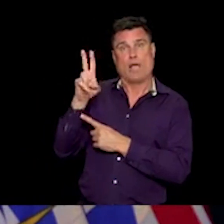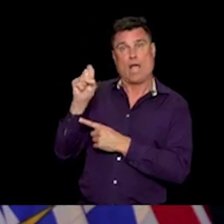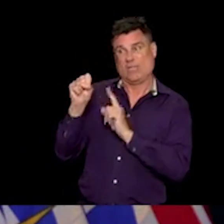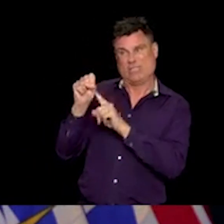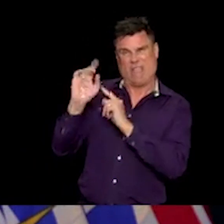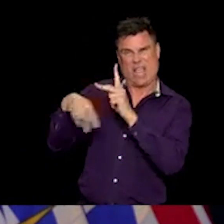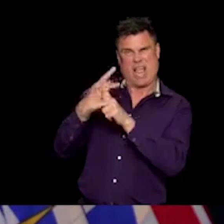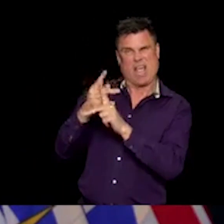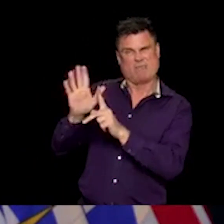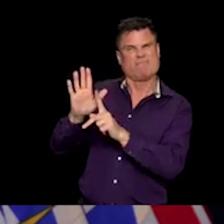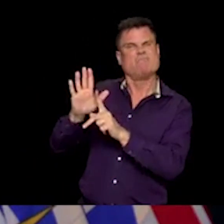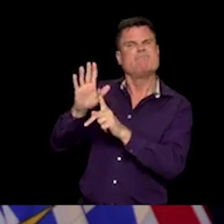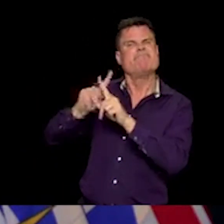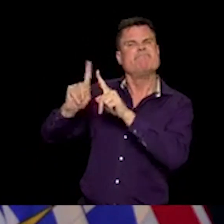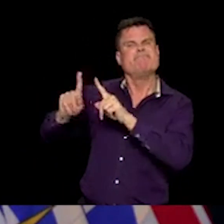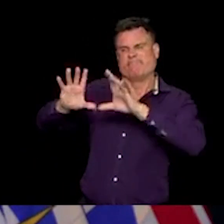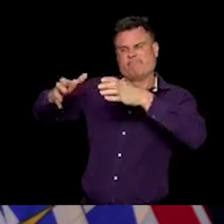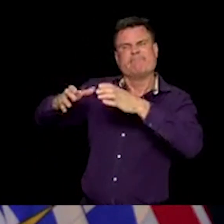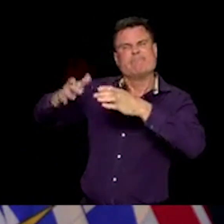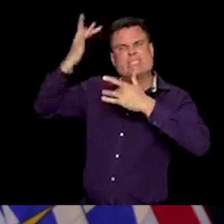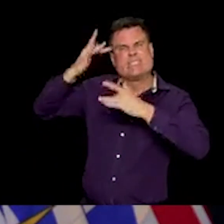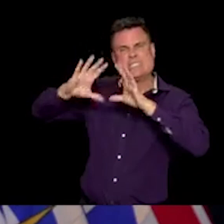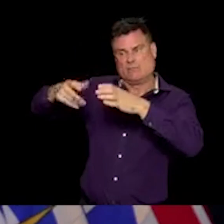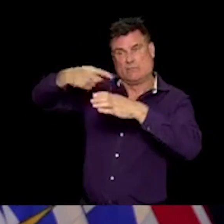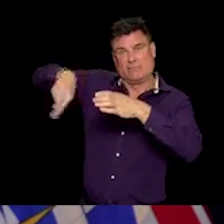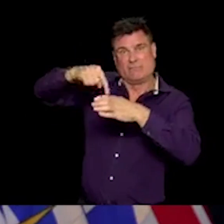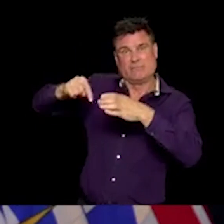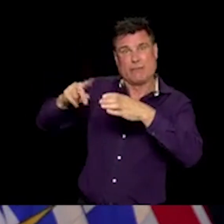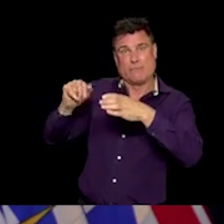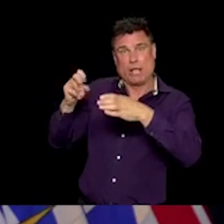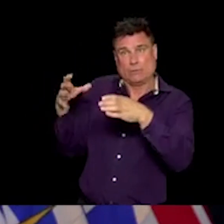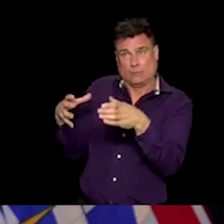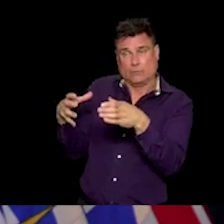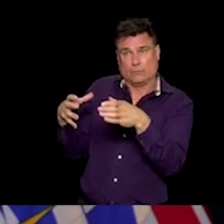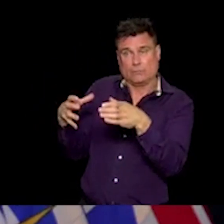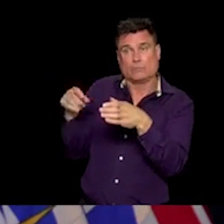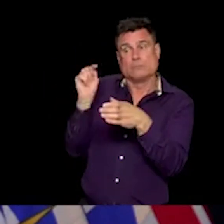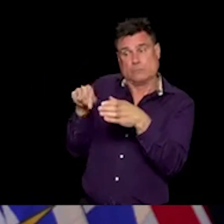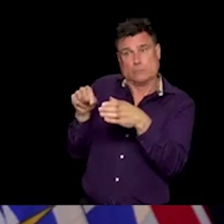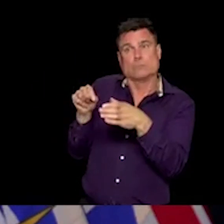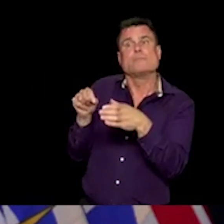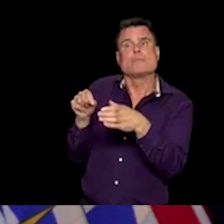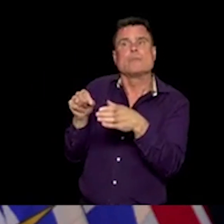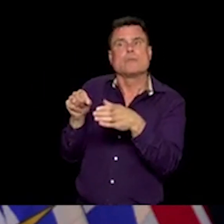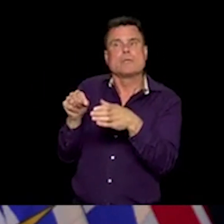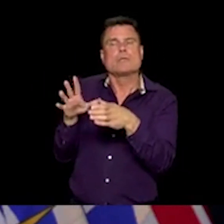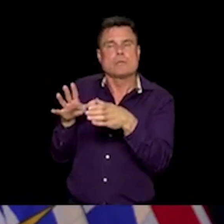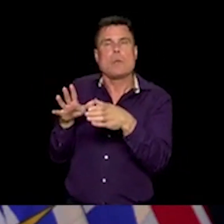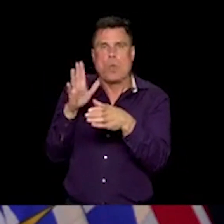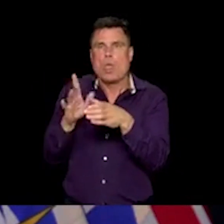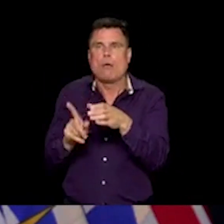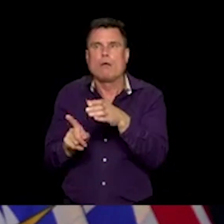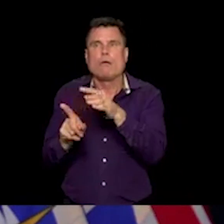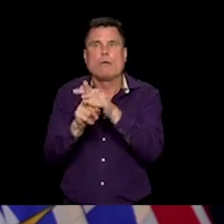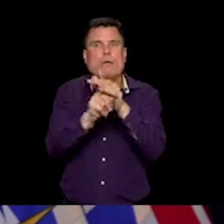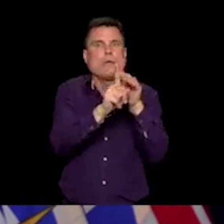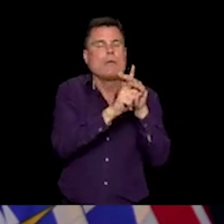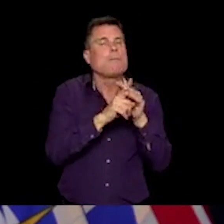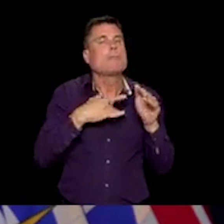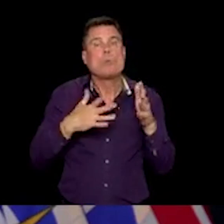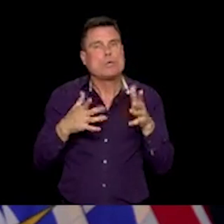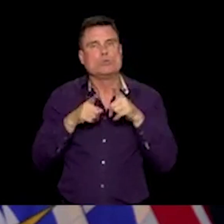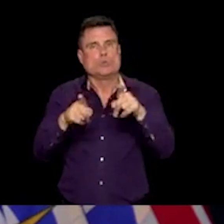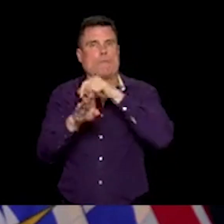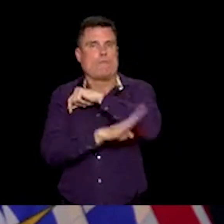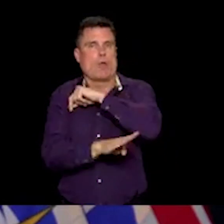during the summer, the chances are that just the climatic conditions will naturally allow it to increase in prevalence during